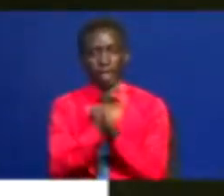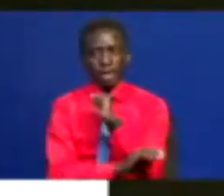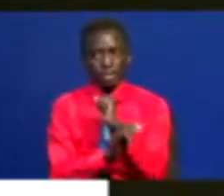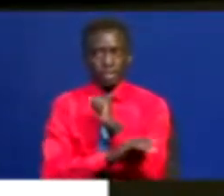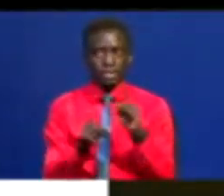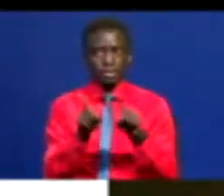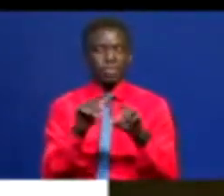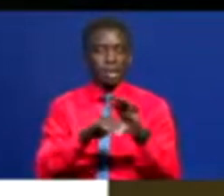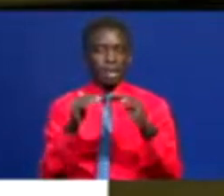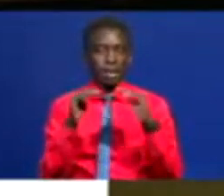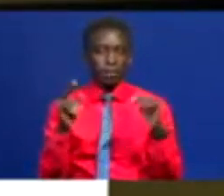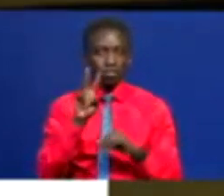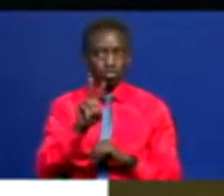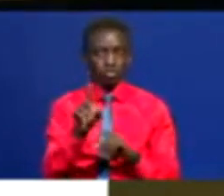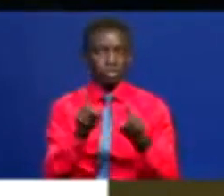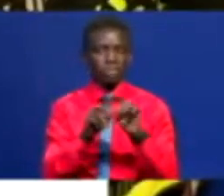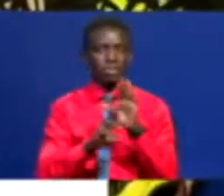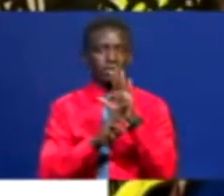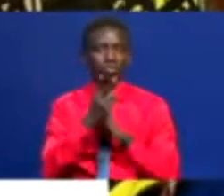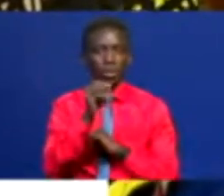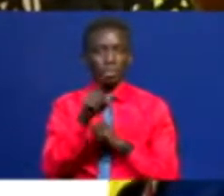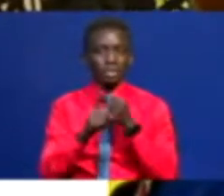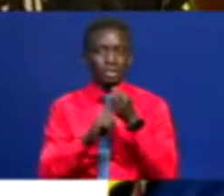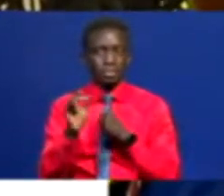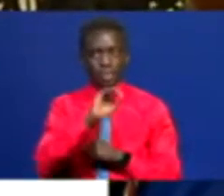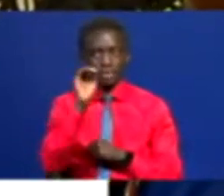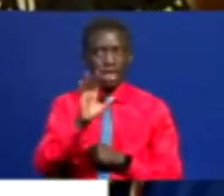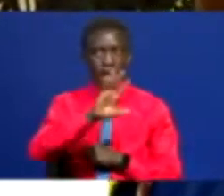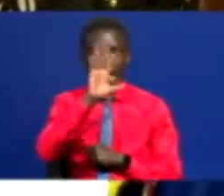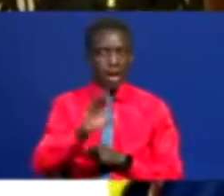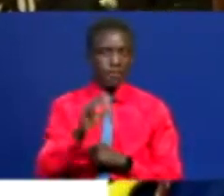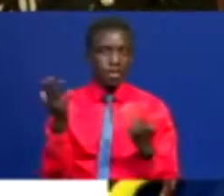reduction, representing 20.6% of African air passenger traffic.